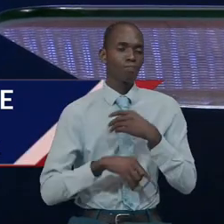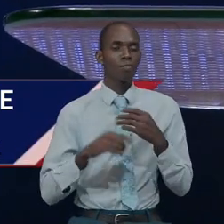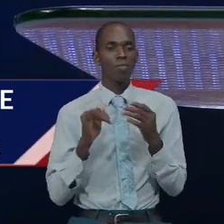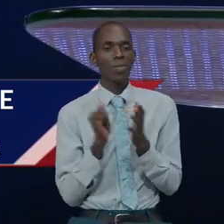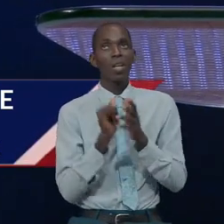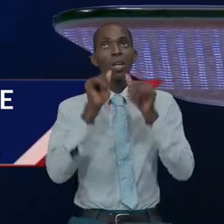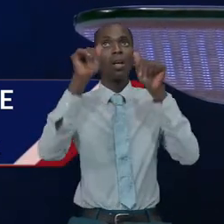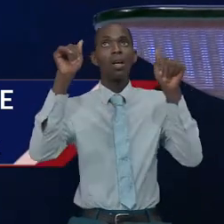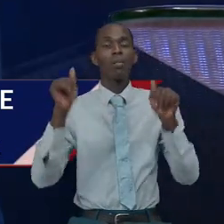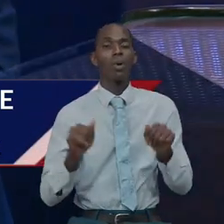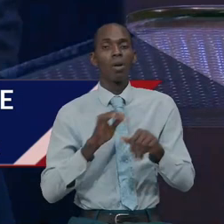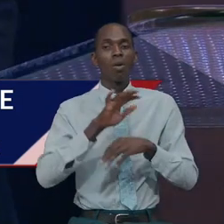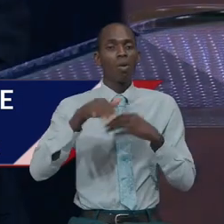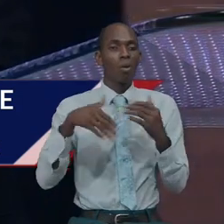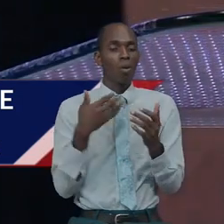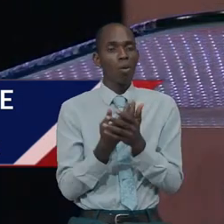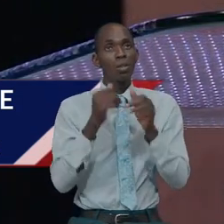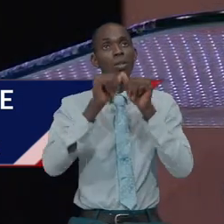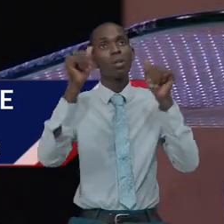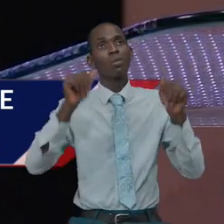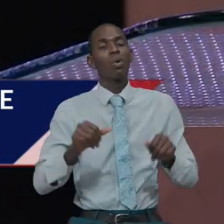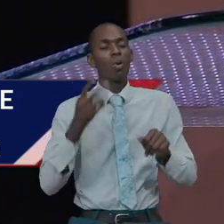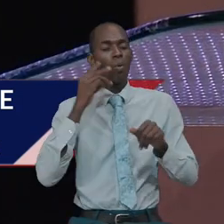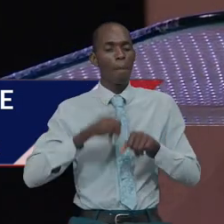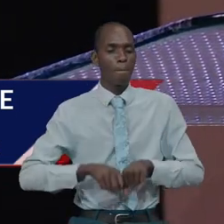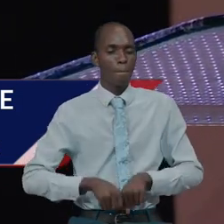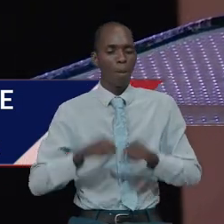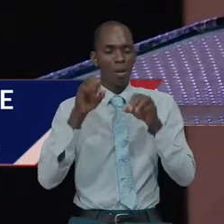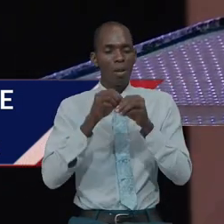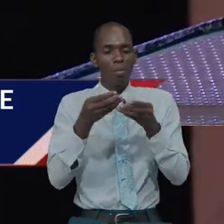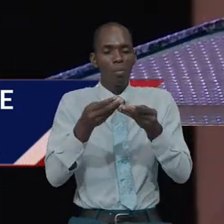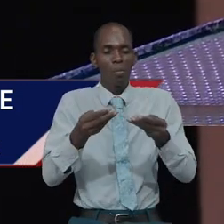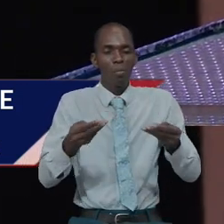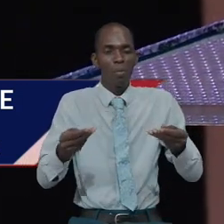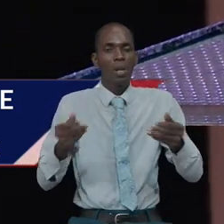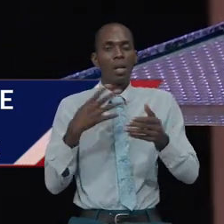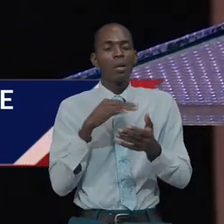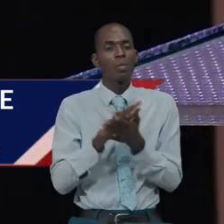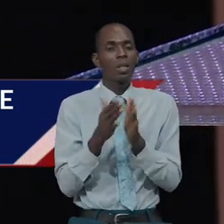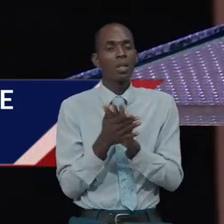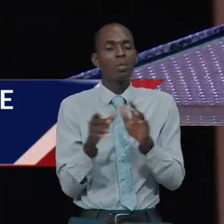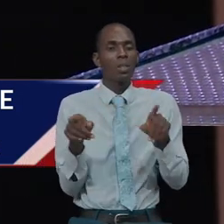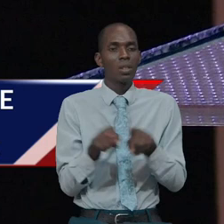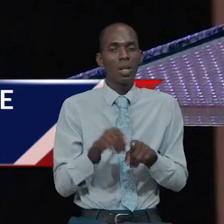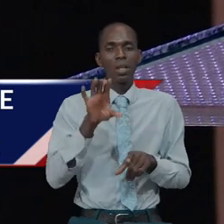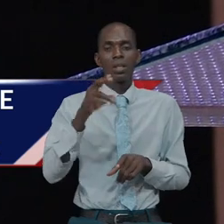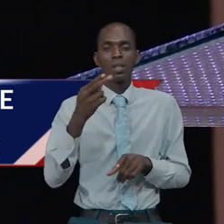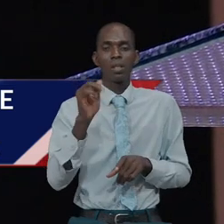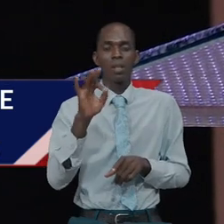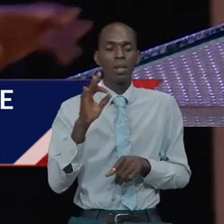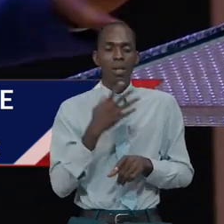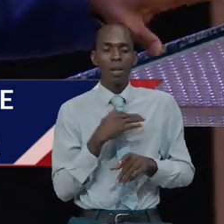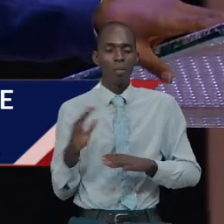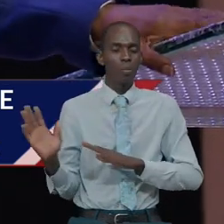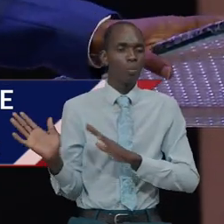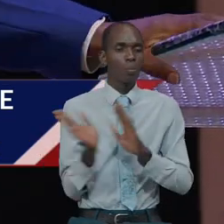and all the image was broken in pieces, and it became like chaff, and driven away by the wind of